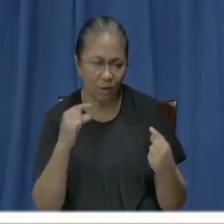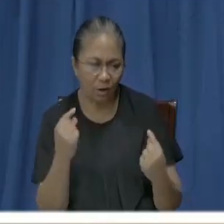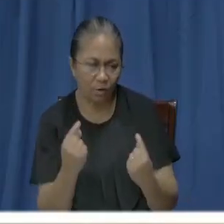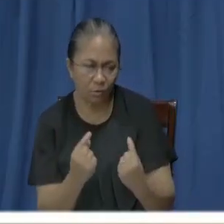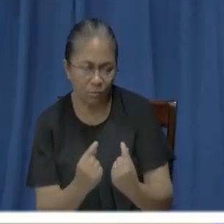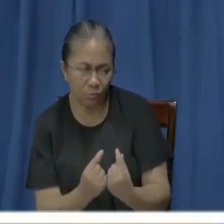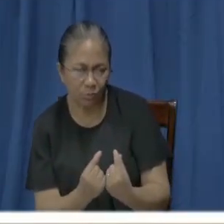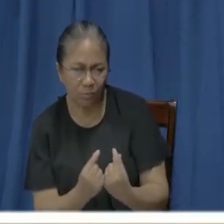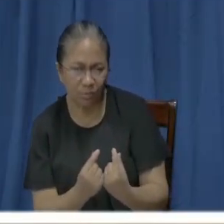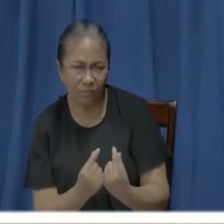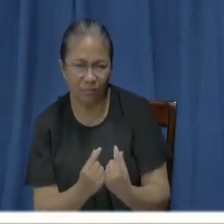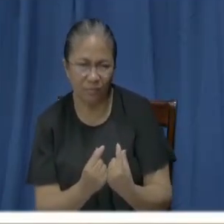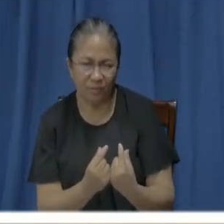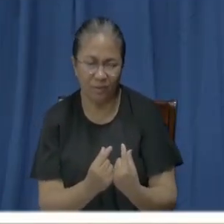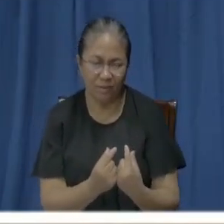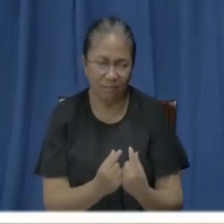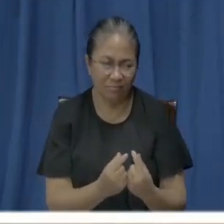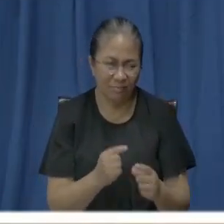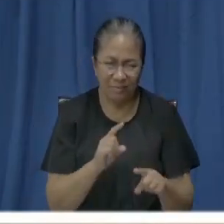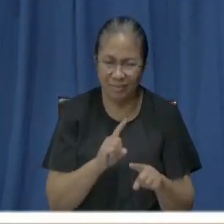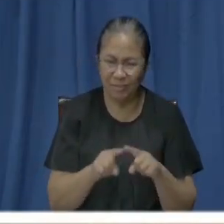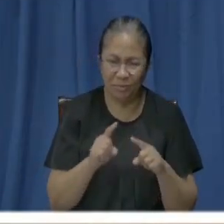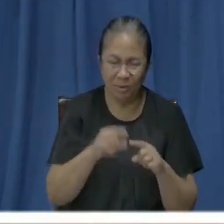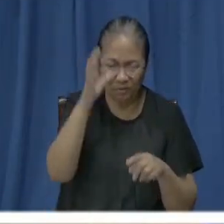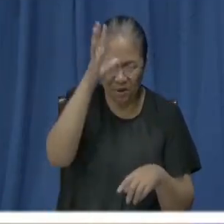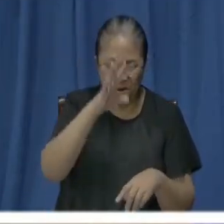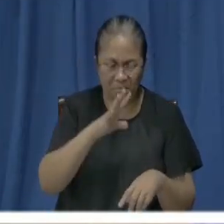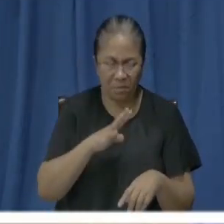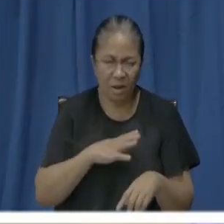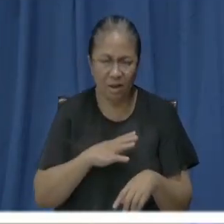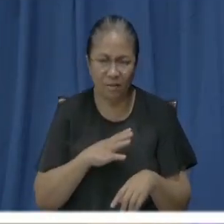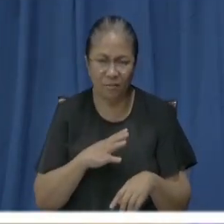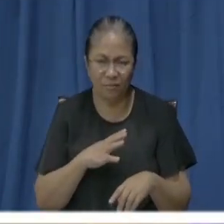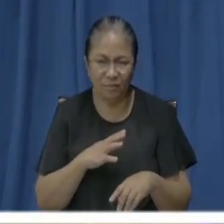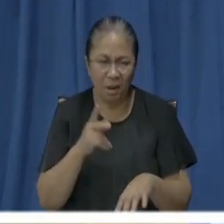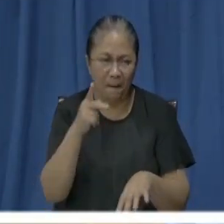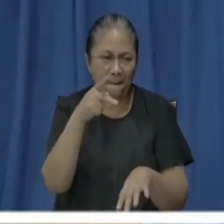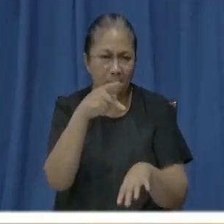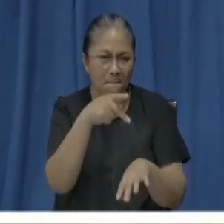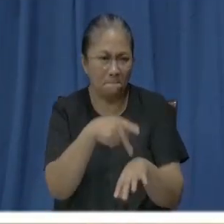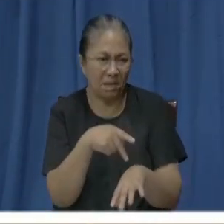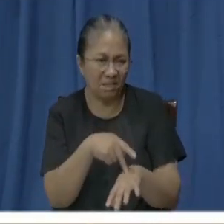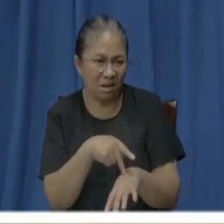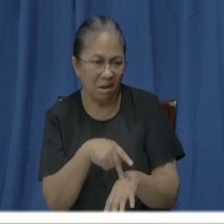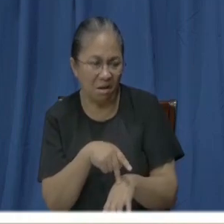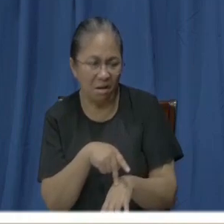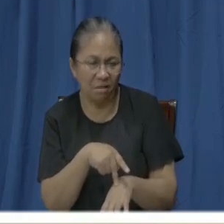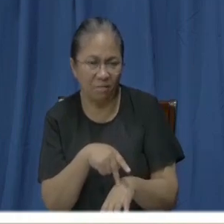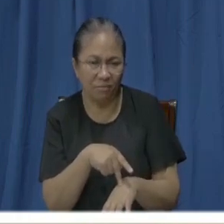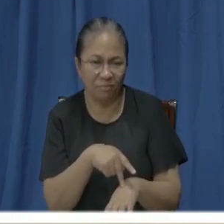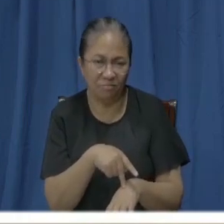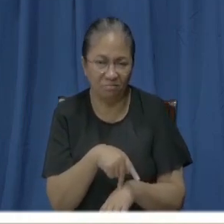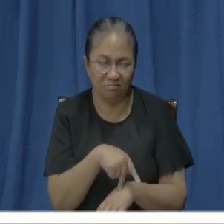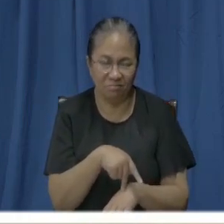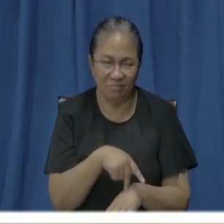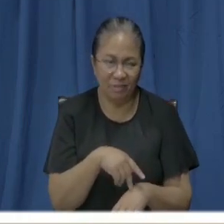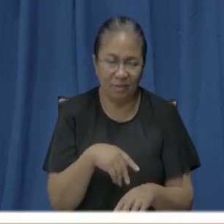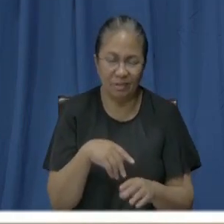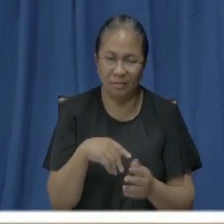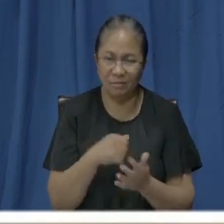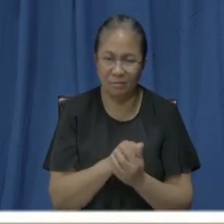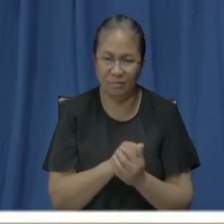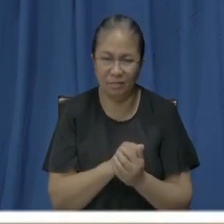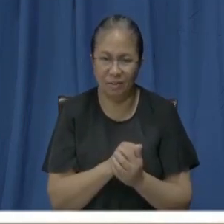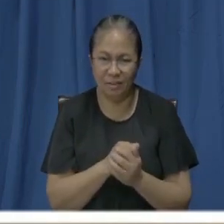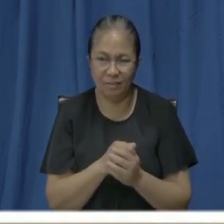were hot-headed revolutionaries. He calls Peter, who could get his 2 feet in his mouth at any moment. He